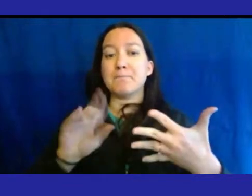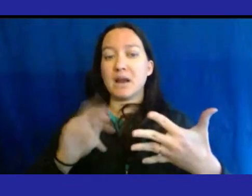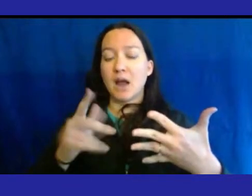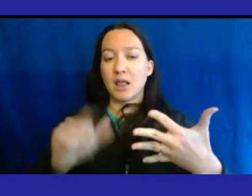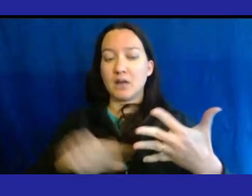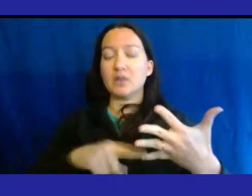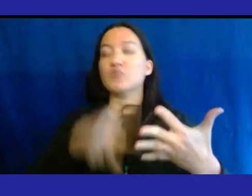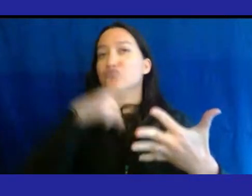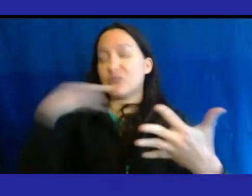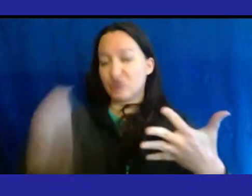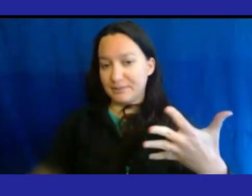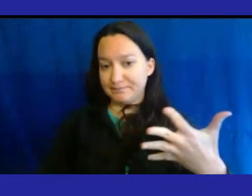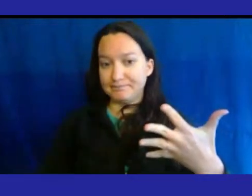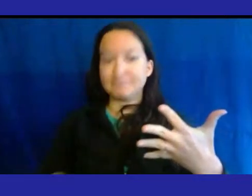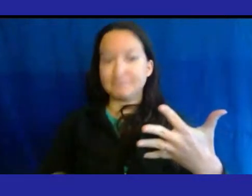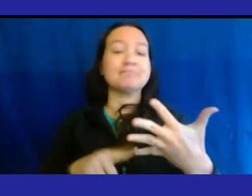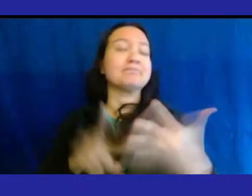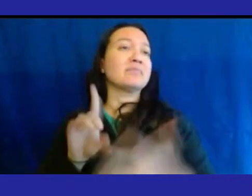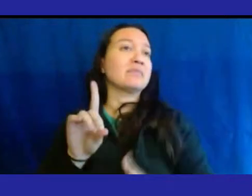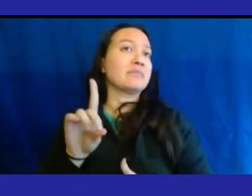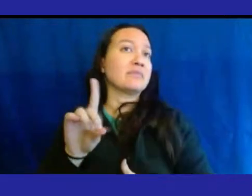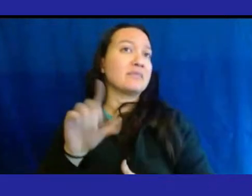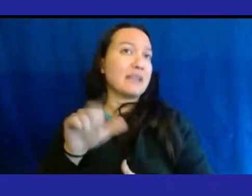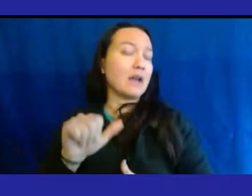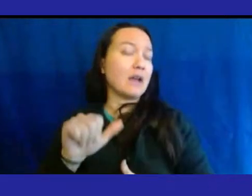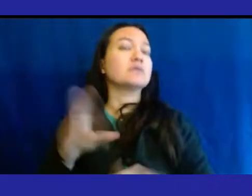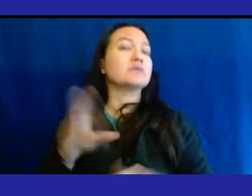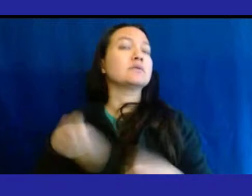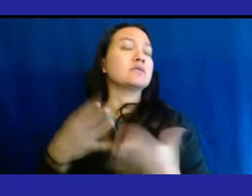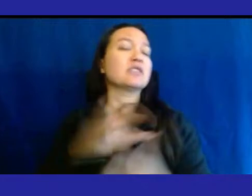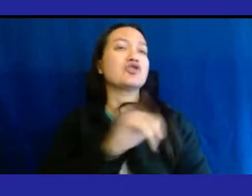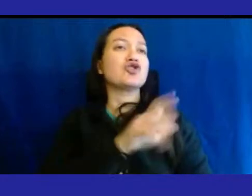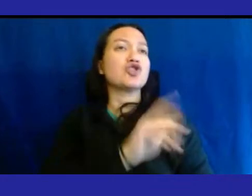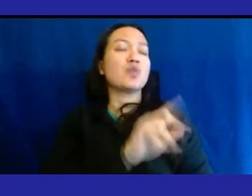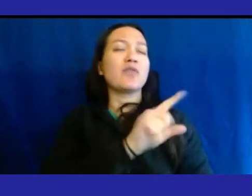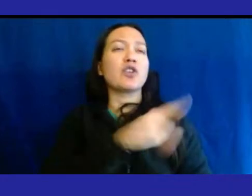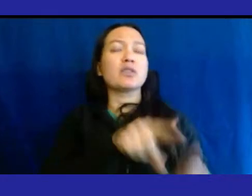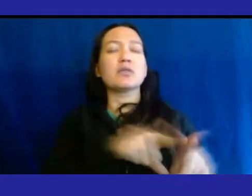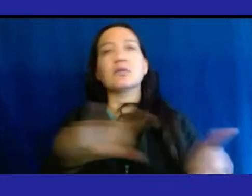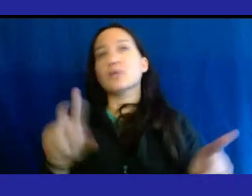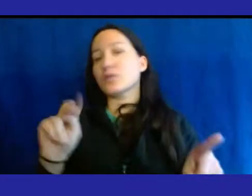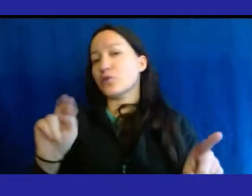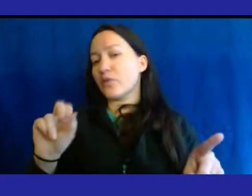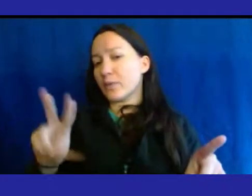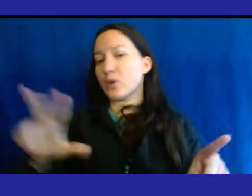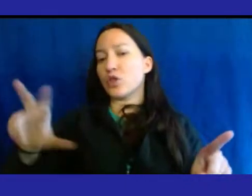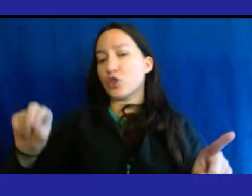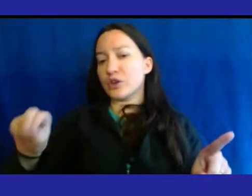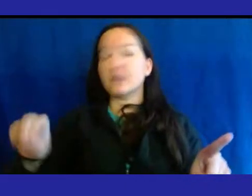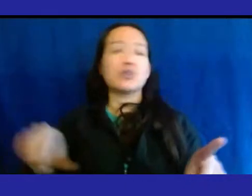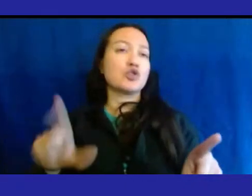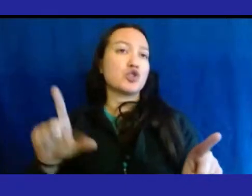Russian. And the data provided for these services is January 1st through November 30th, 2023.